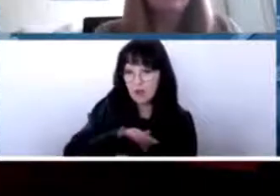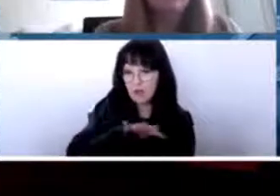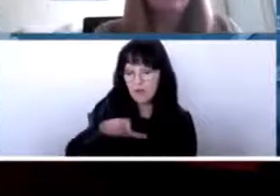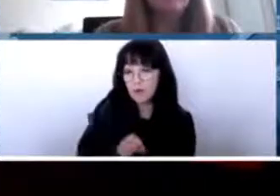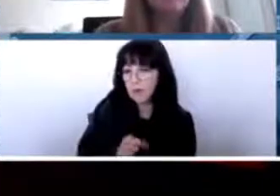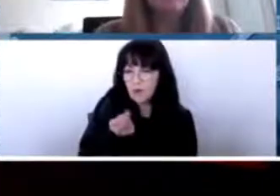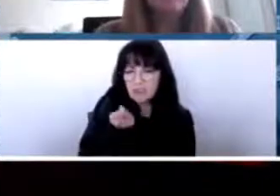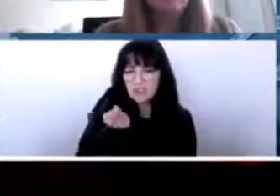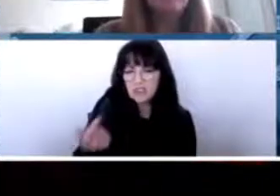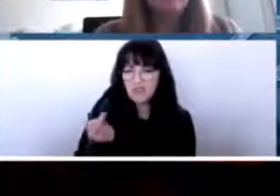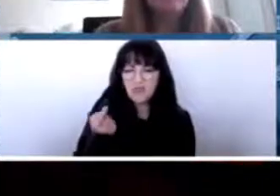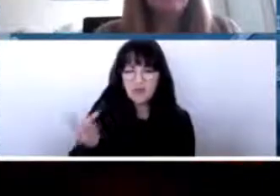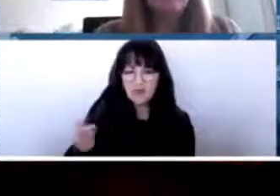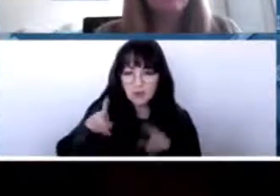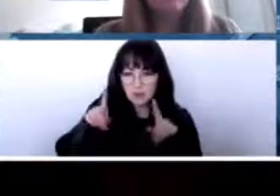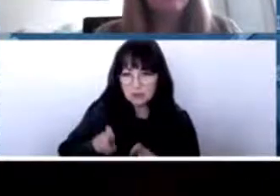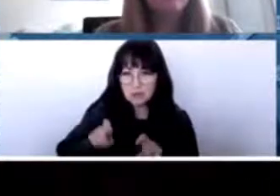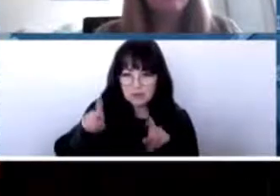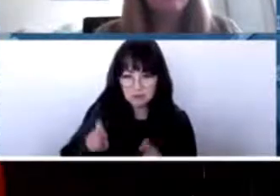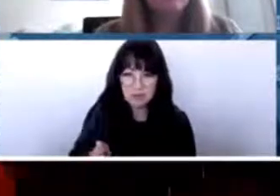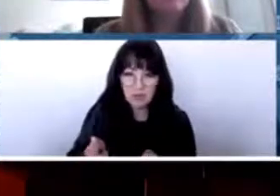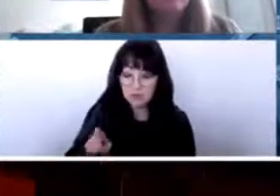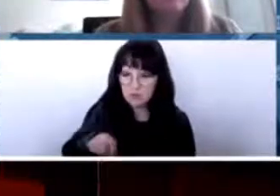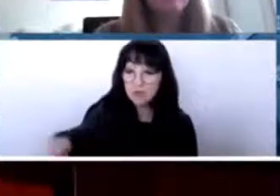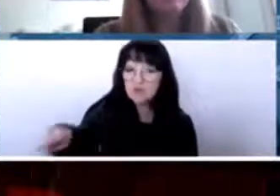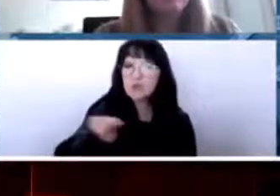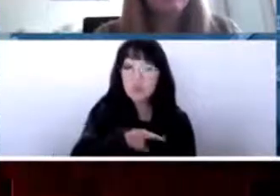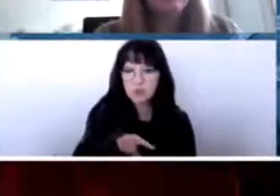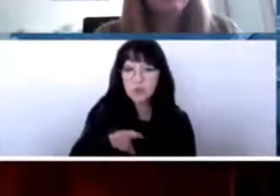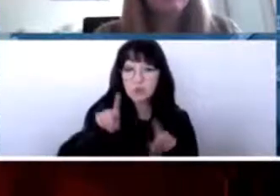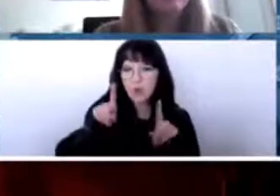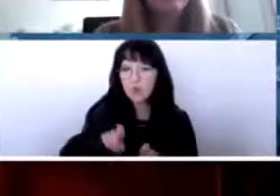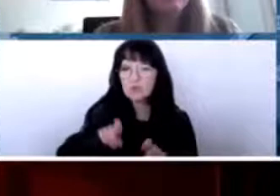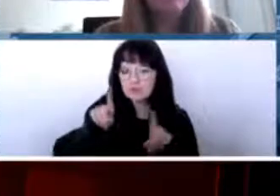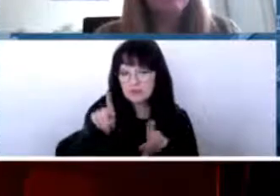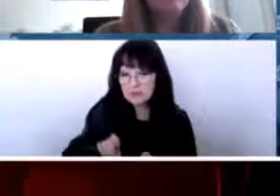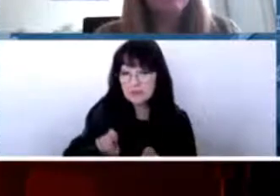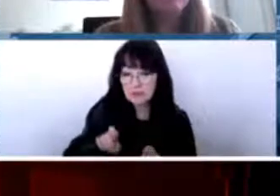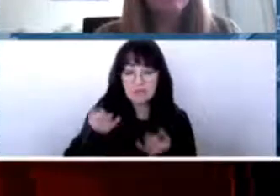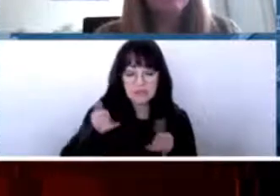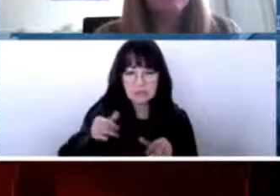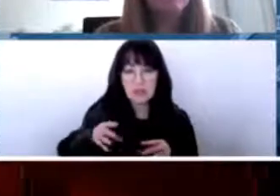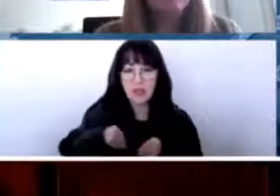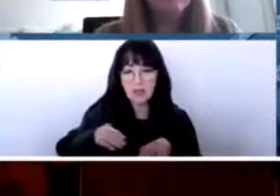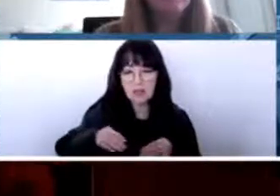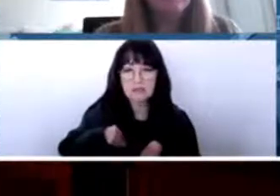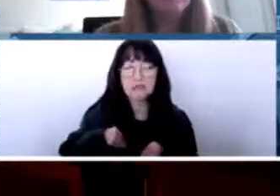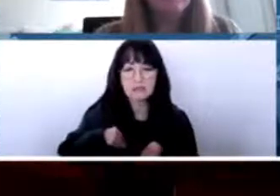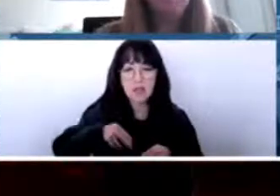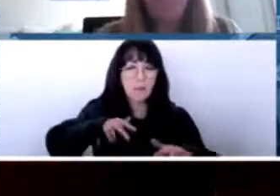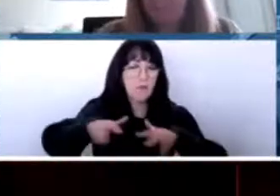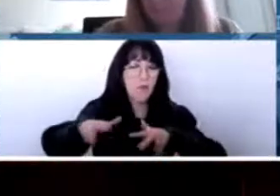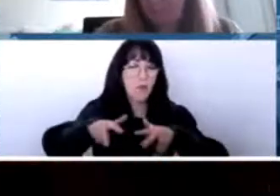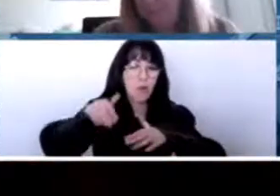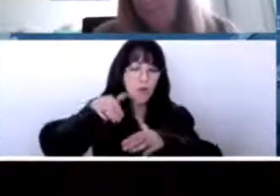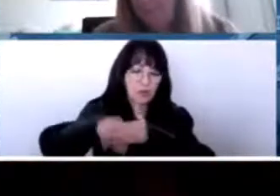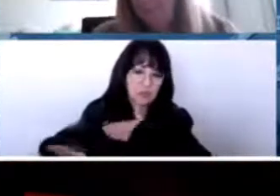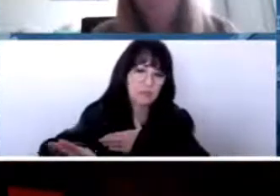sites. However, those testing sites still accept walk-ups. And we've worked over the last probably 3 weeks with Curative as